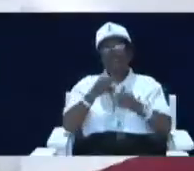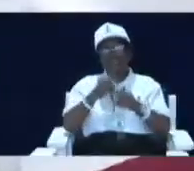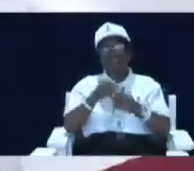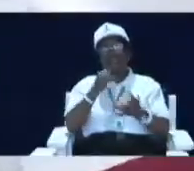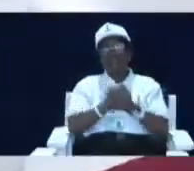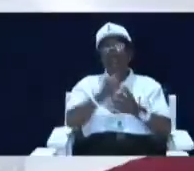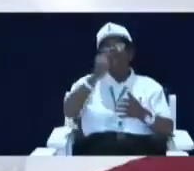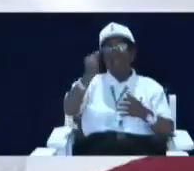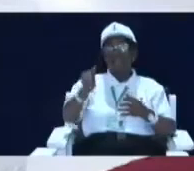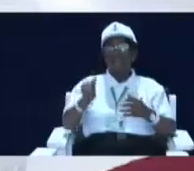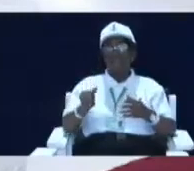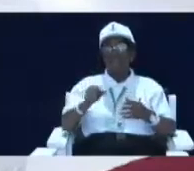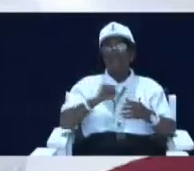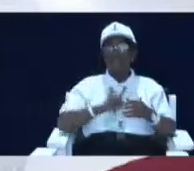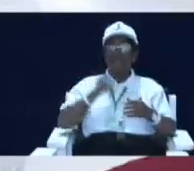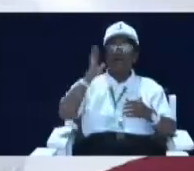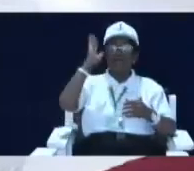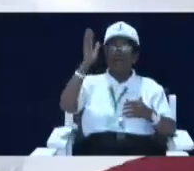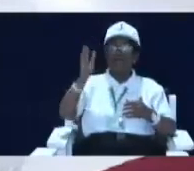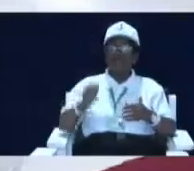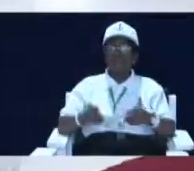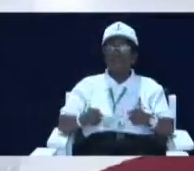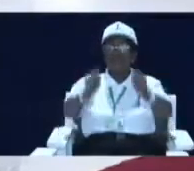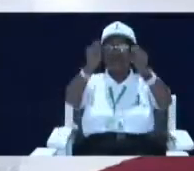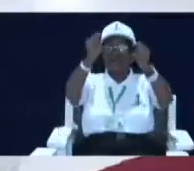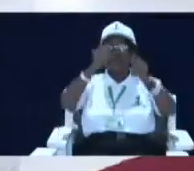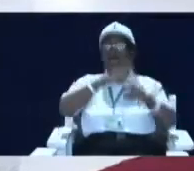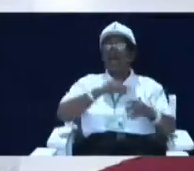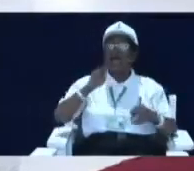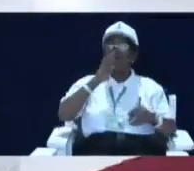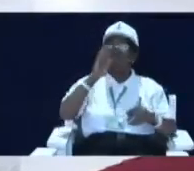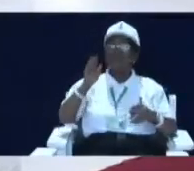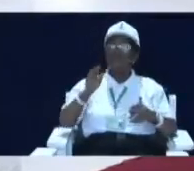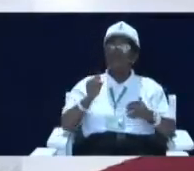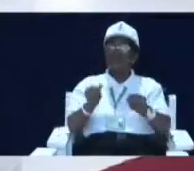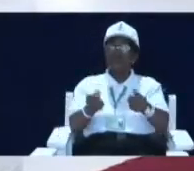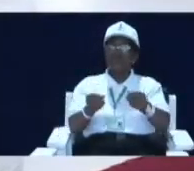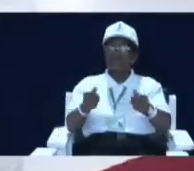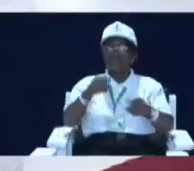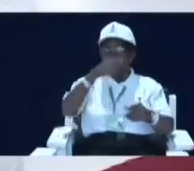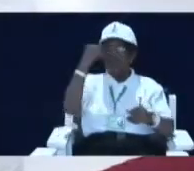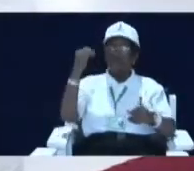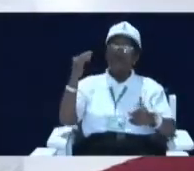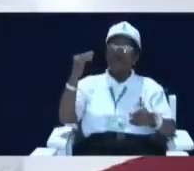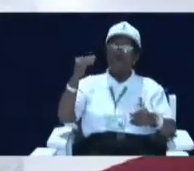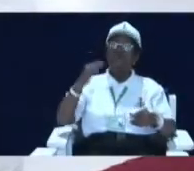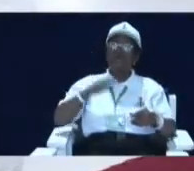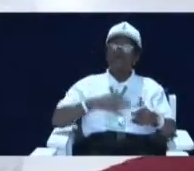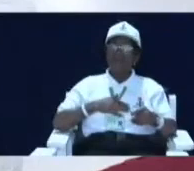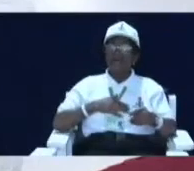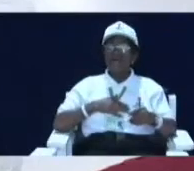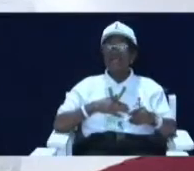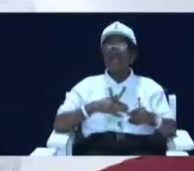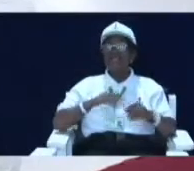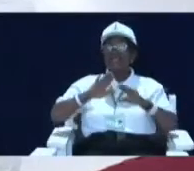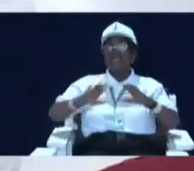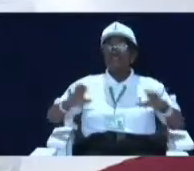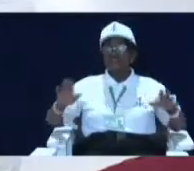Now, I will try and be quick because, you know, my children, as usual, have taken